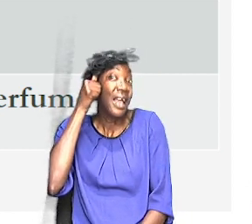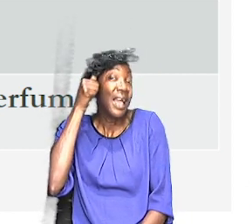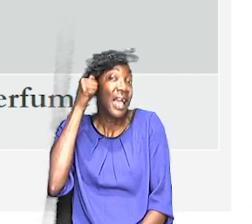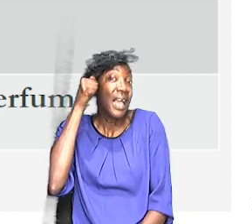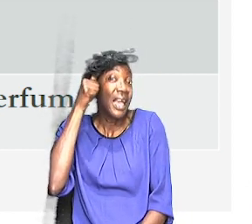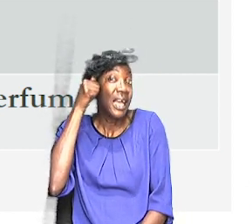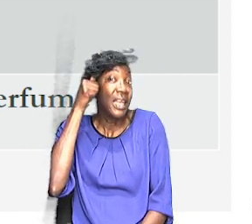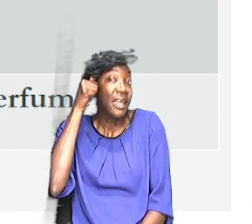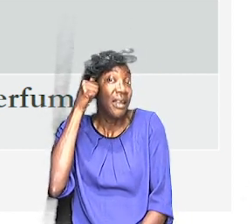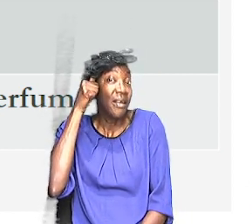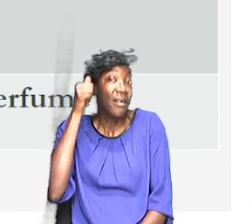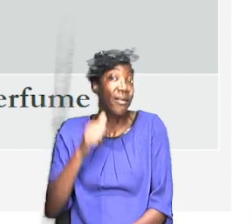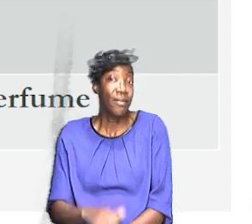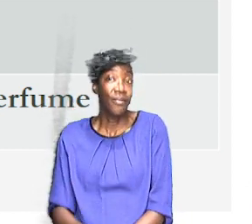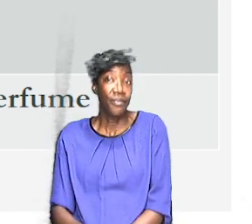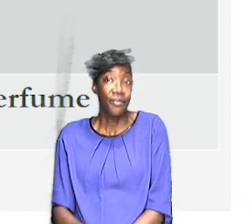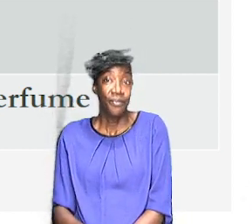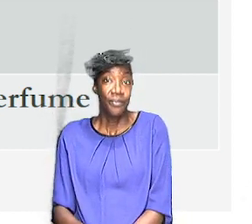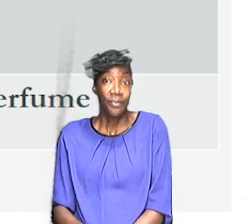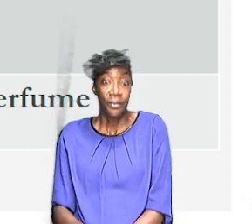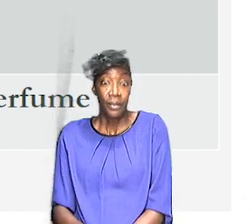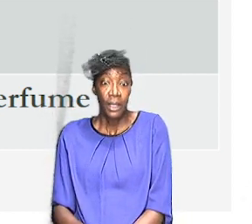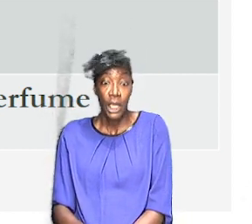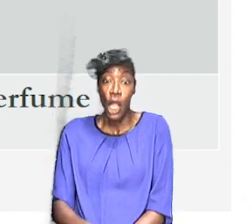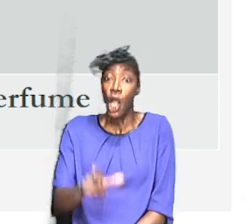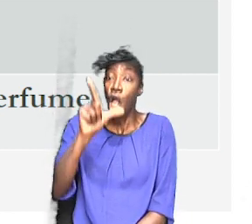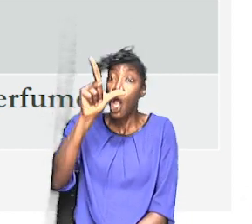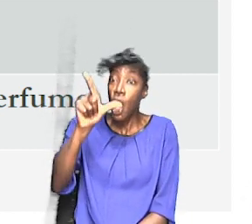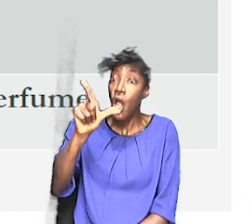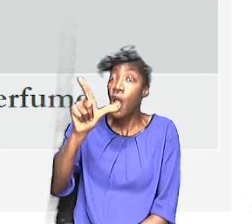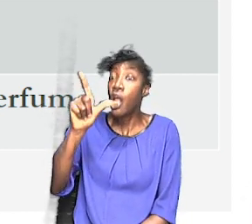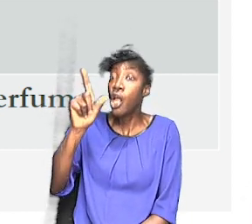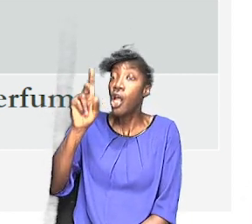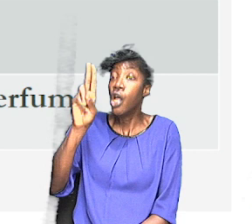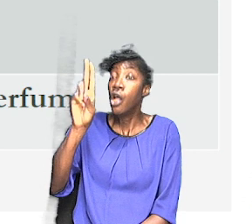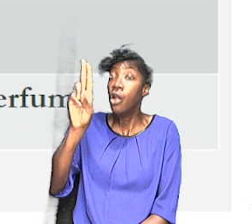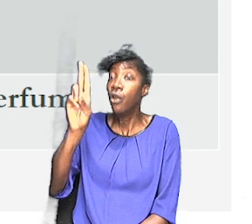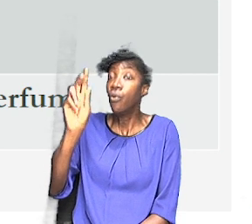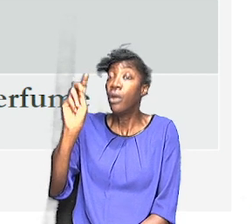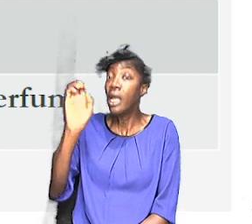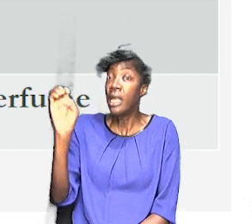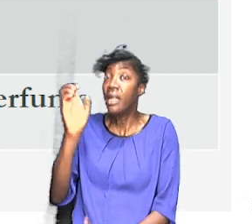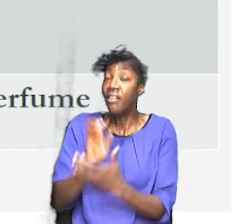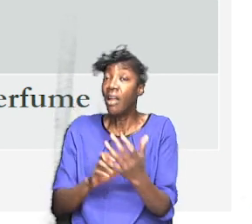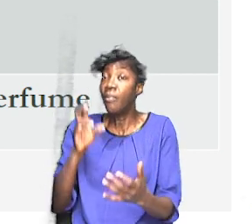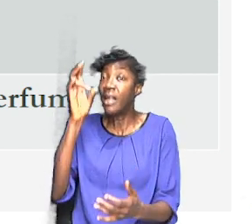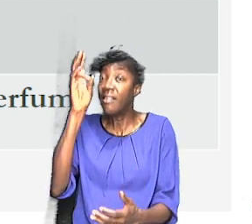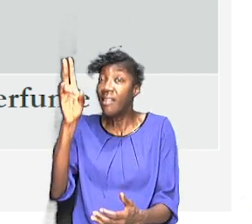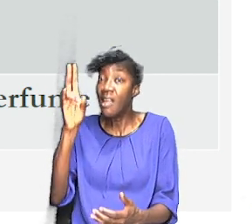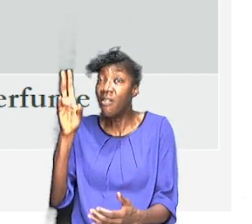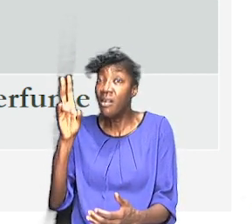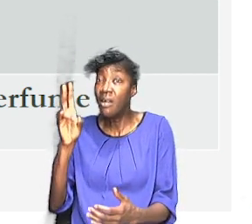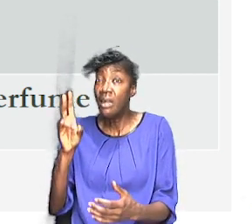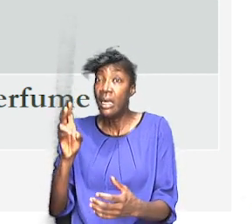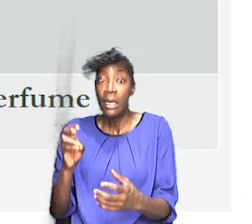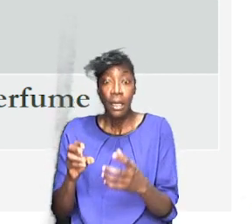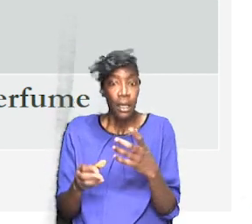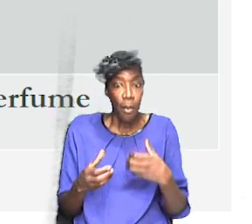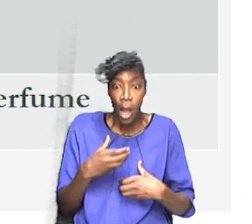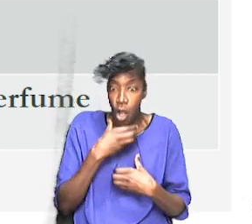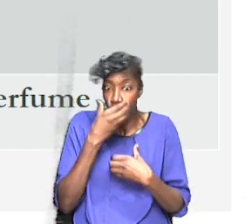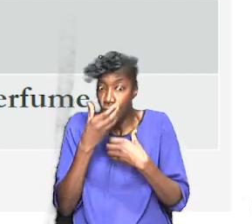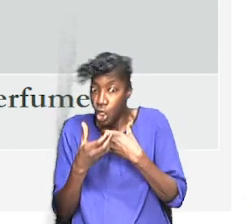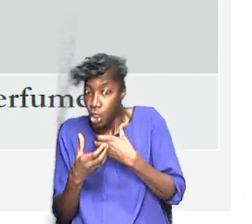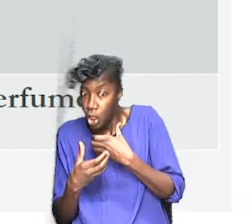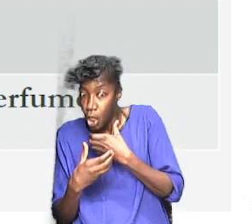In Luke chapter 7, there was a criticism about the woman, the moral of the woman. The Bible clearly said that this woman was a sinner. She was